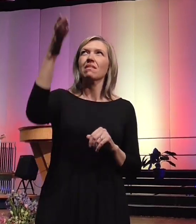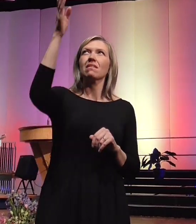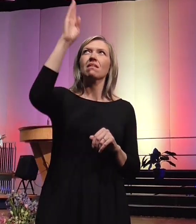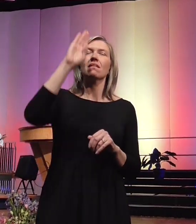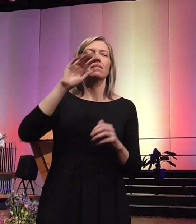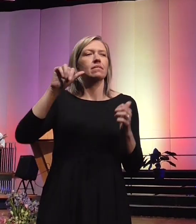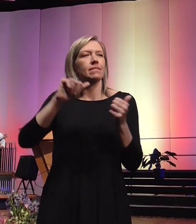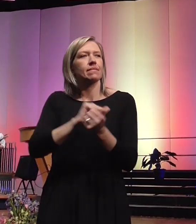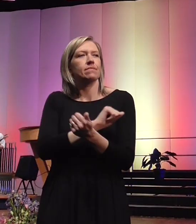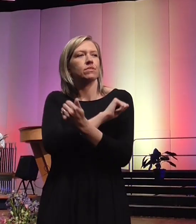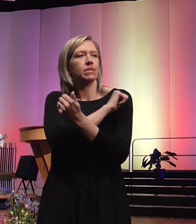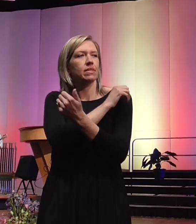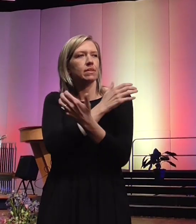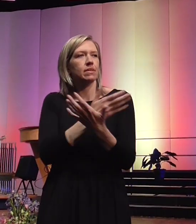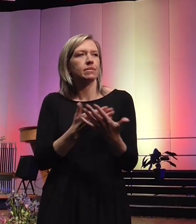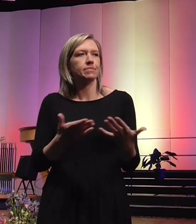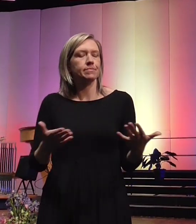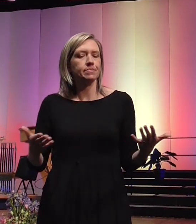God of